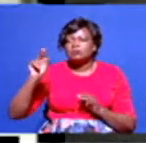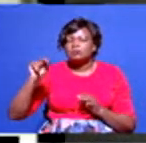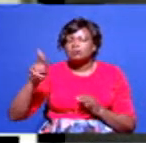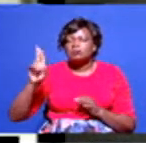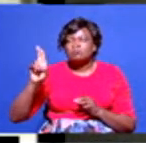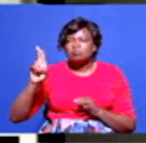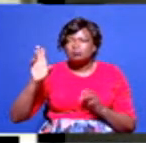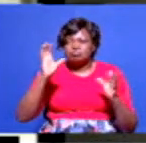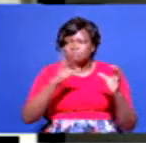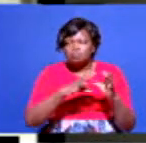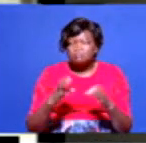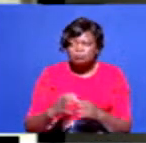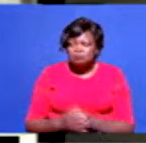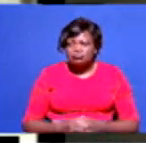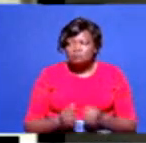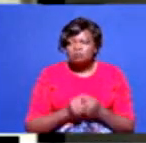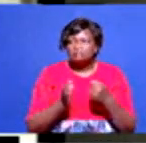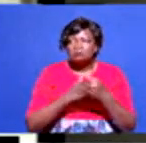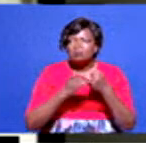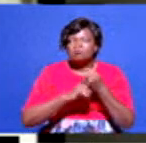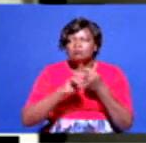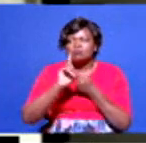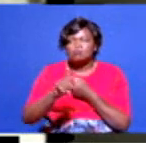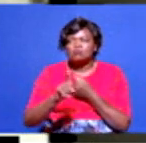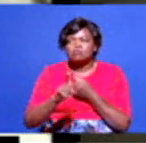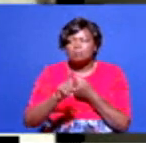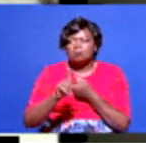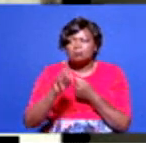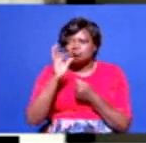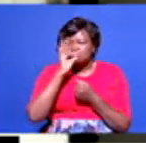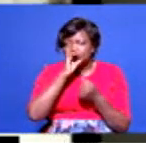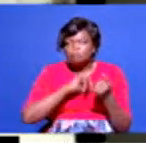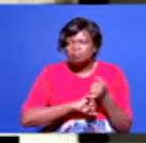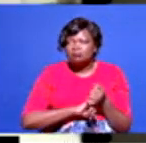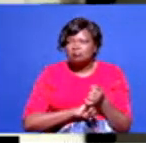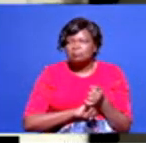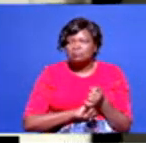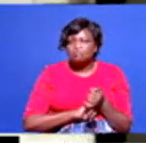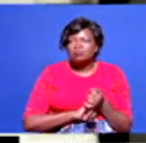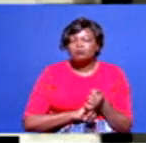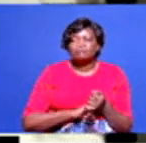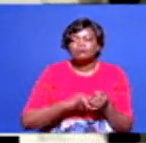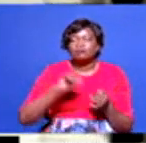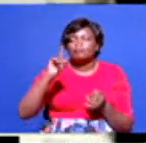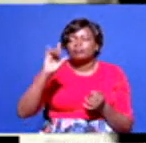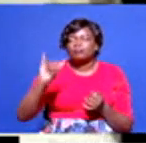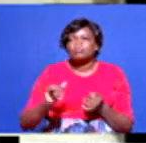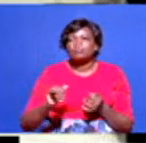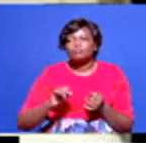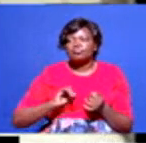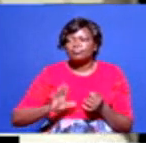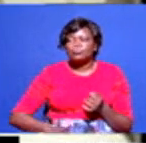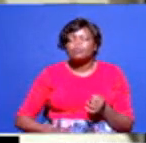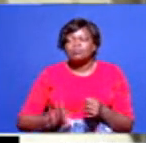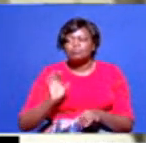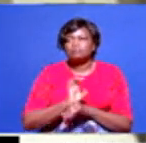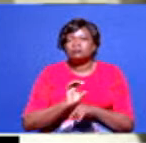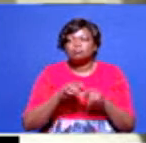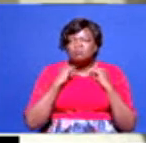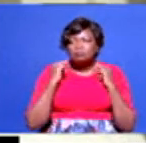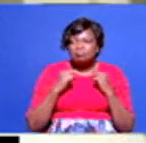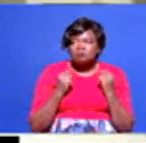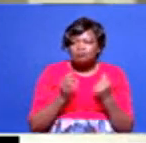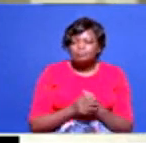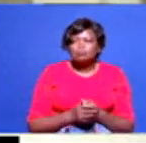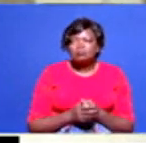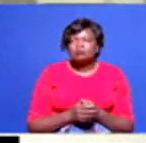Party. In 1961, Kibaki married Lucy Muthoni, a daughter of a church minister who was then a